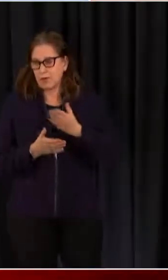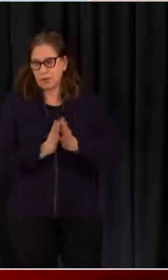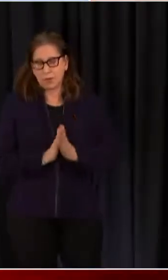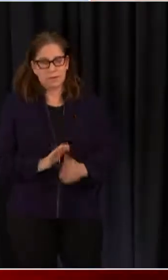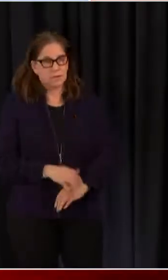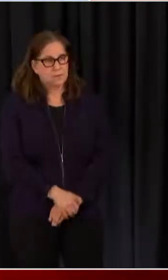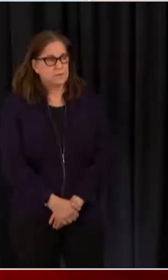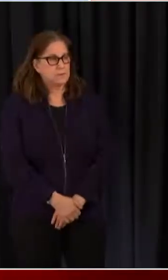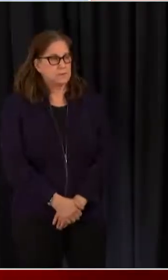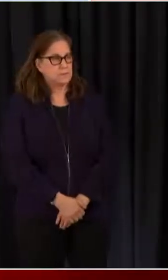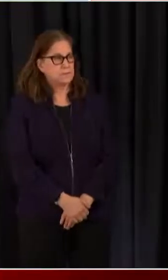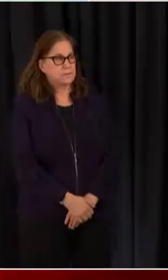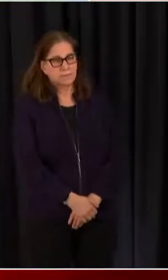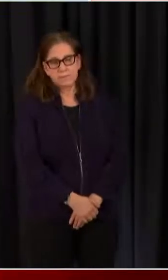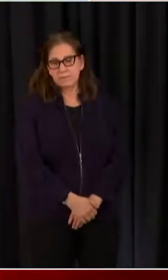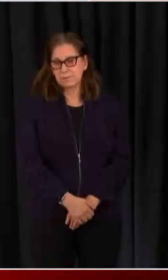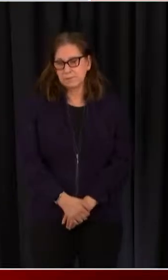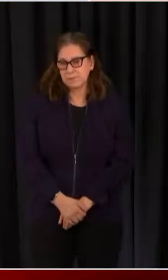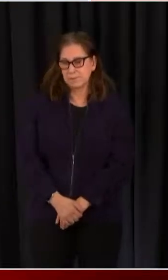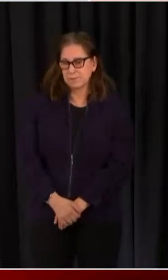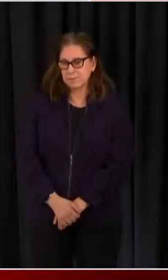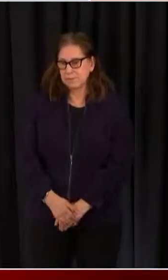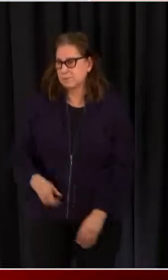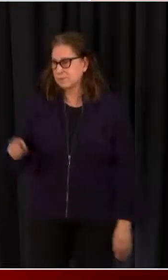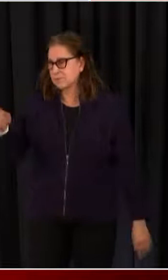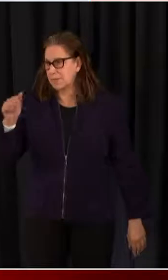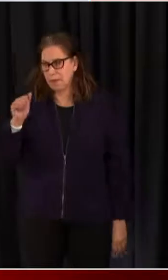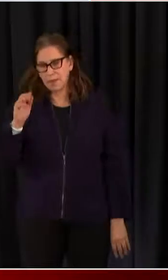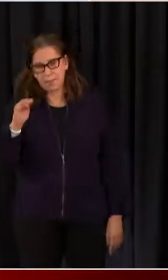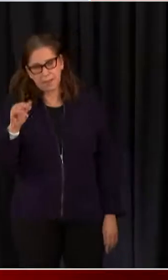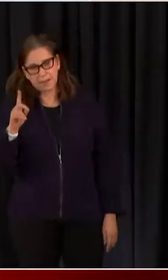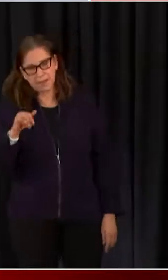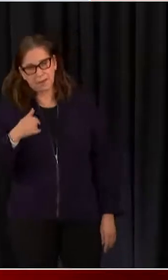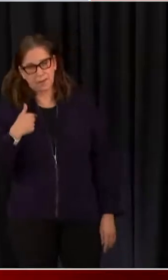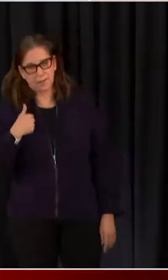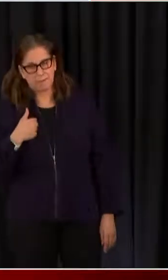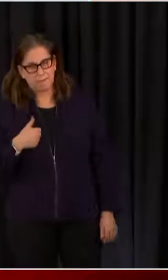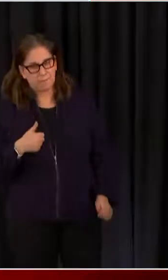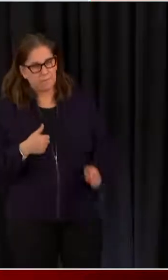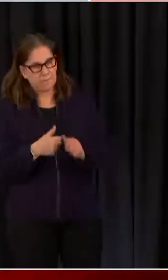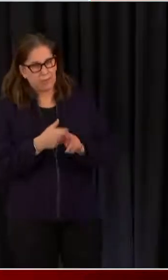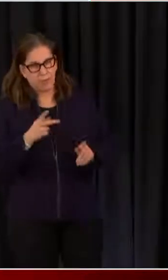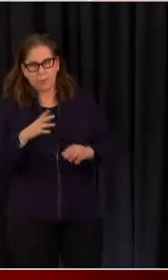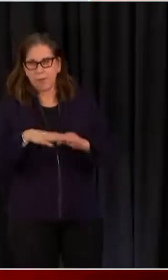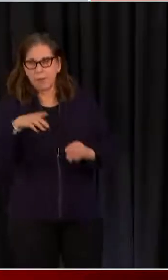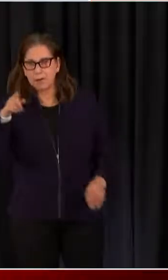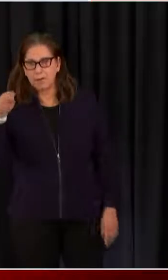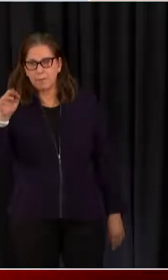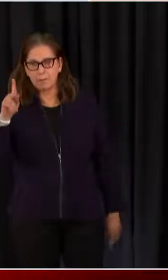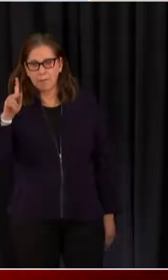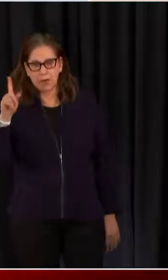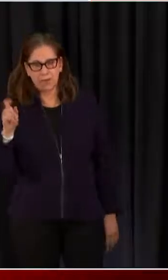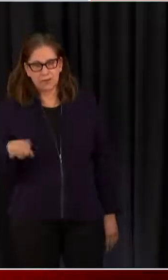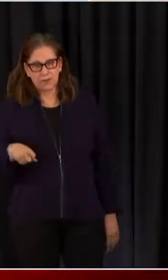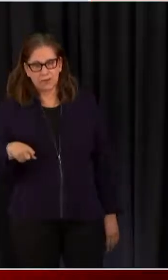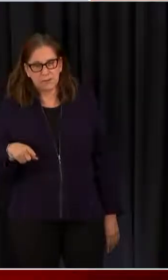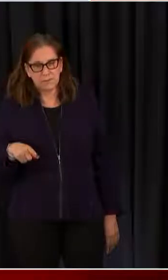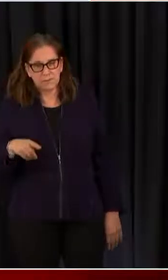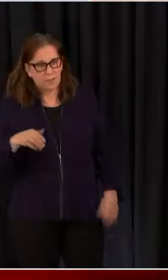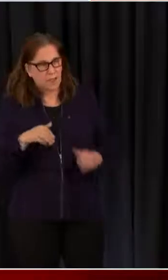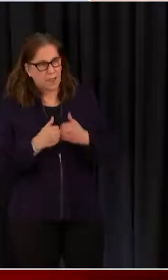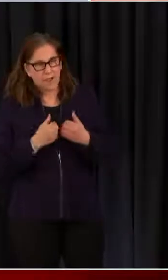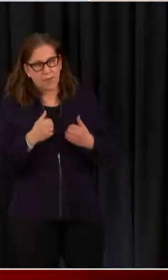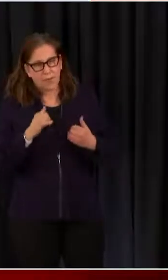Amanda? Oh, yes, thank you. I guess a follow on that is how does that impact your planning? And what was our